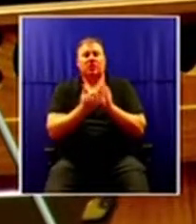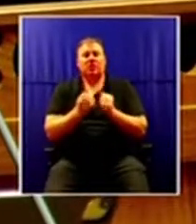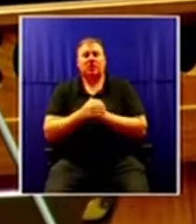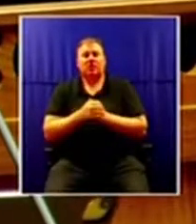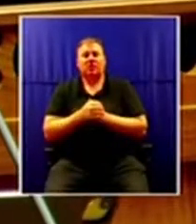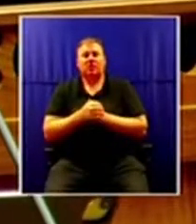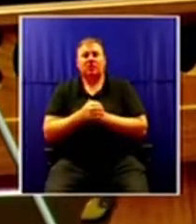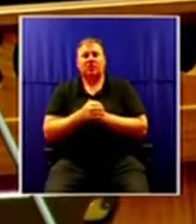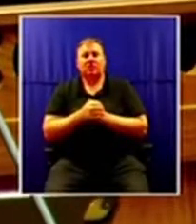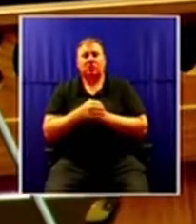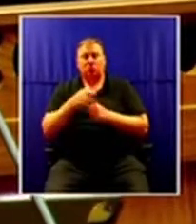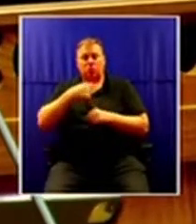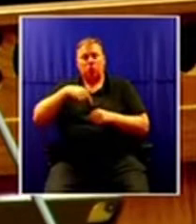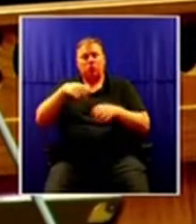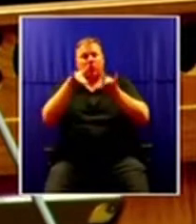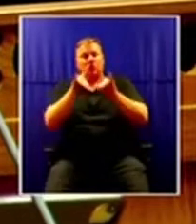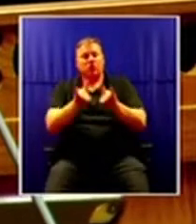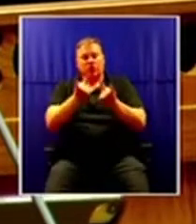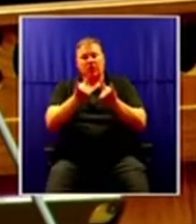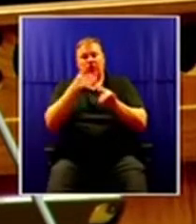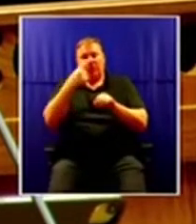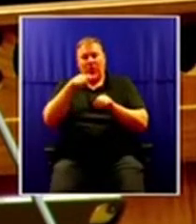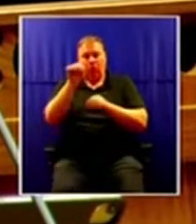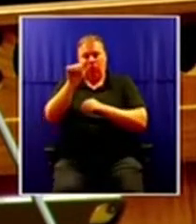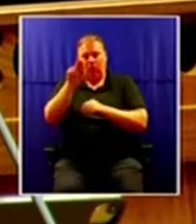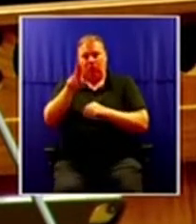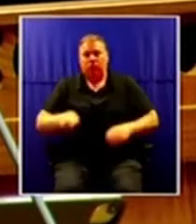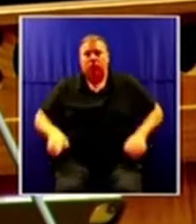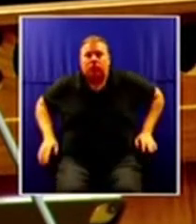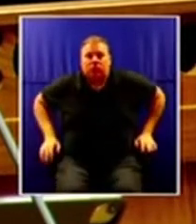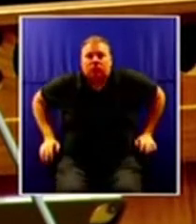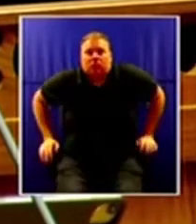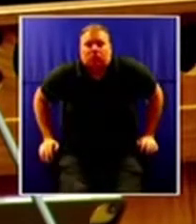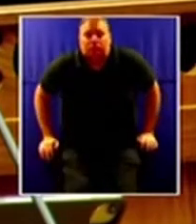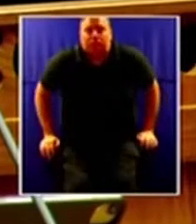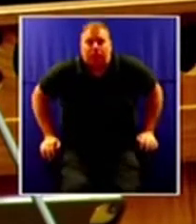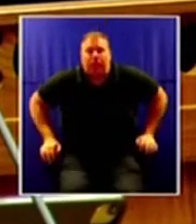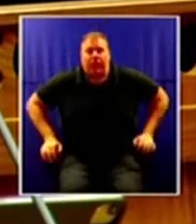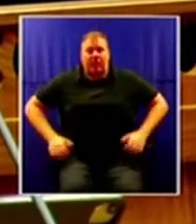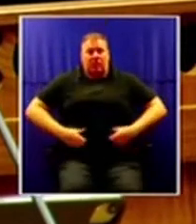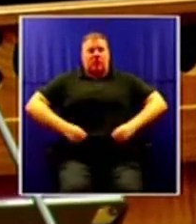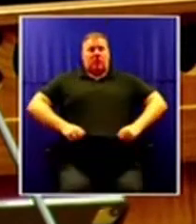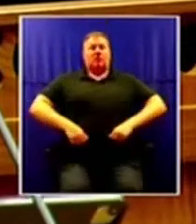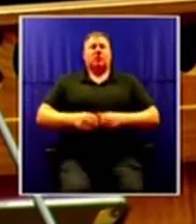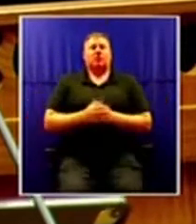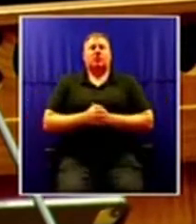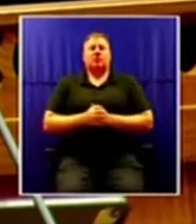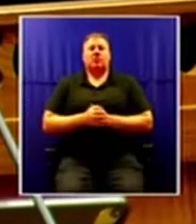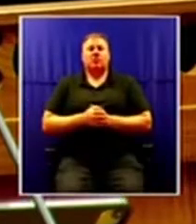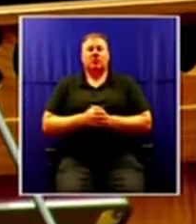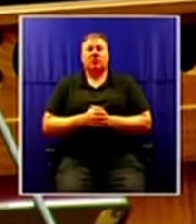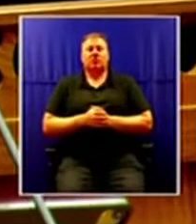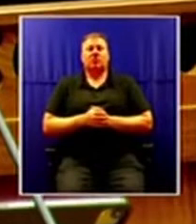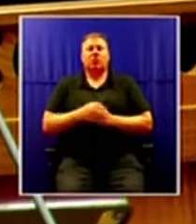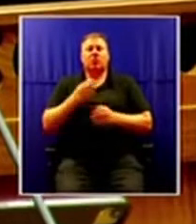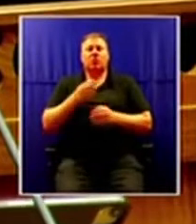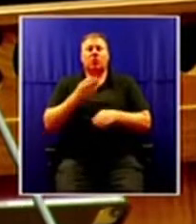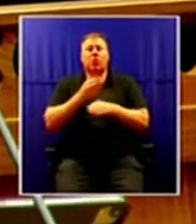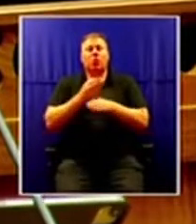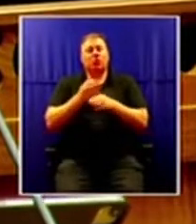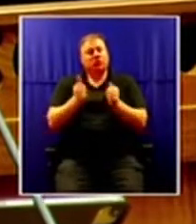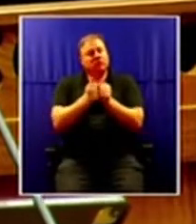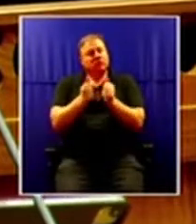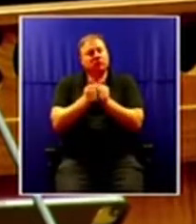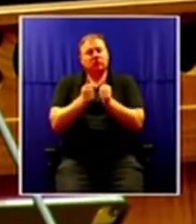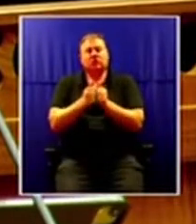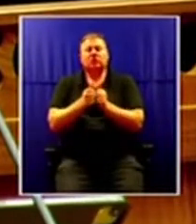the African Union. We have worked with a number of member states to develop a comprehensive